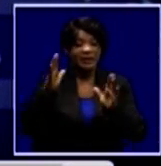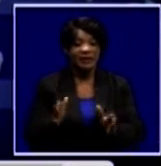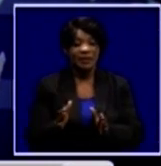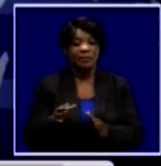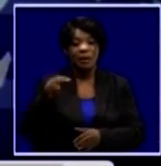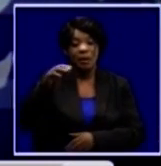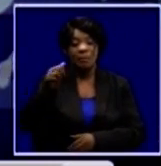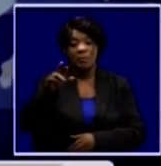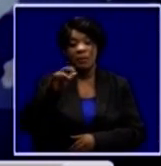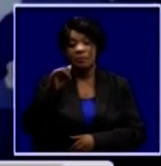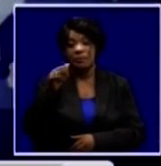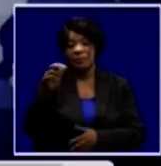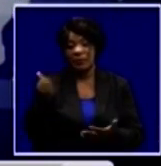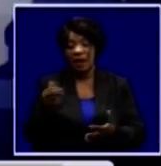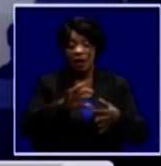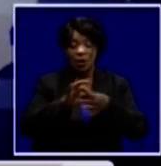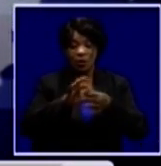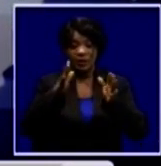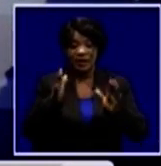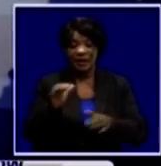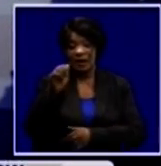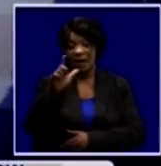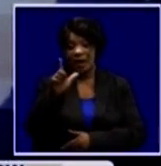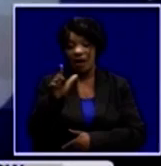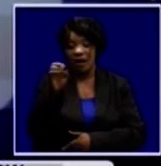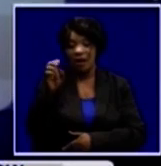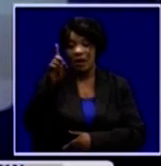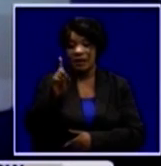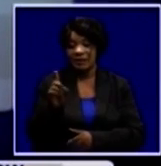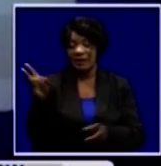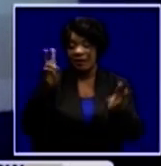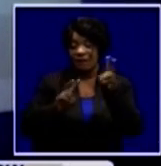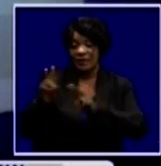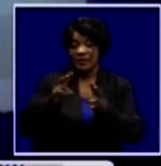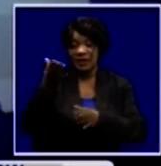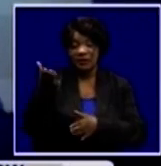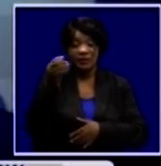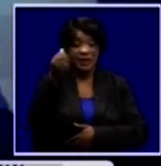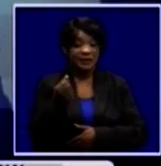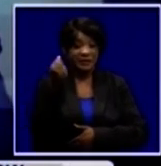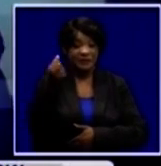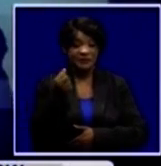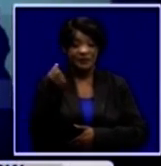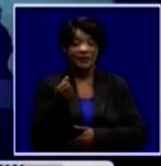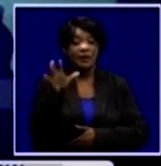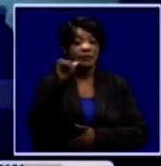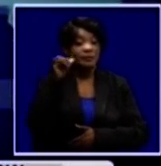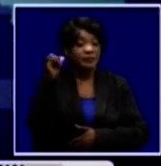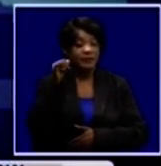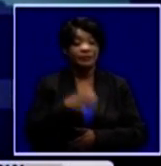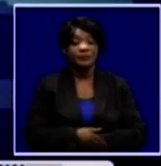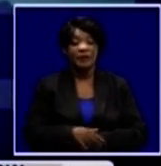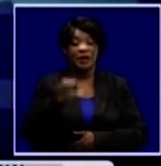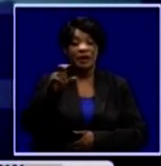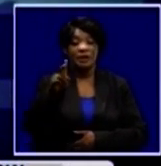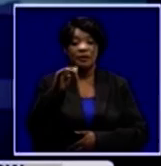and Eastern Province Agriculture Coordinator Alex Chilala paid a courtesy call on him yesterday. Now, earlier, Mr. Chilala